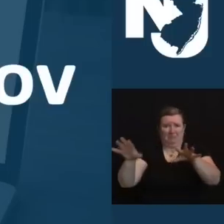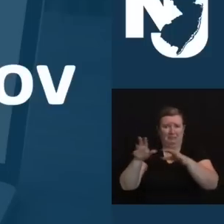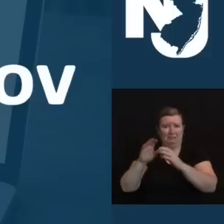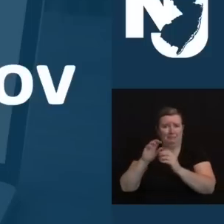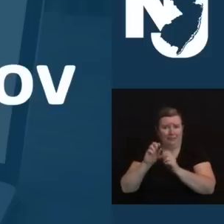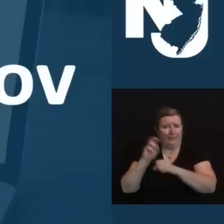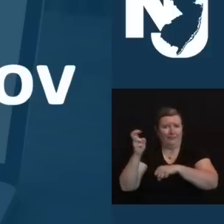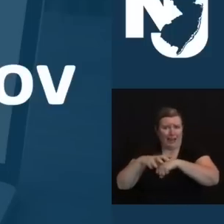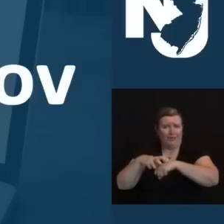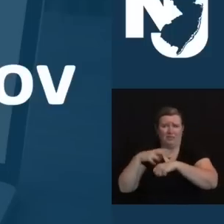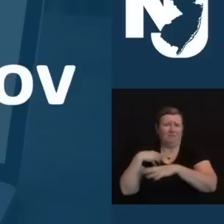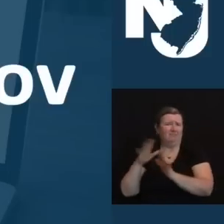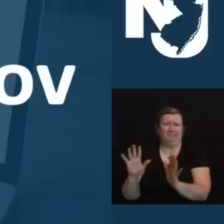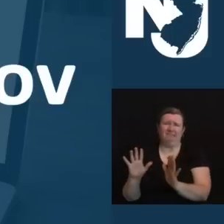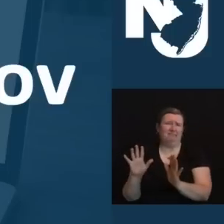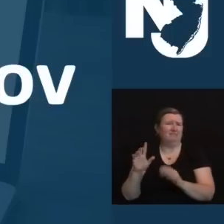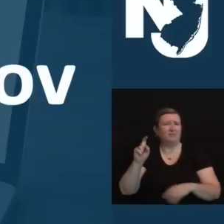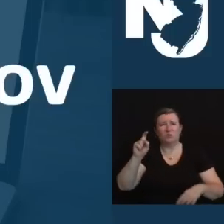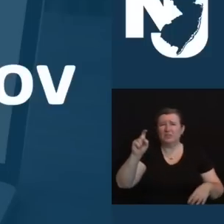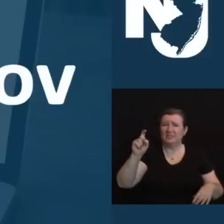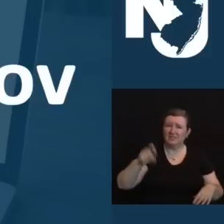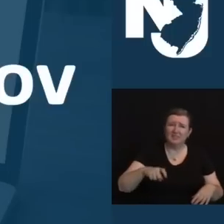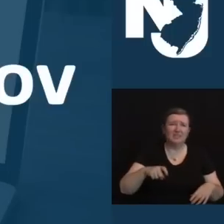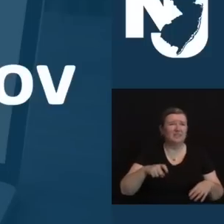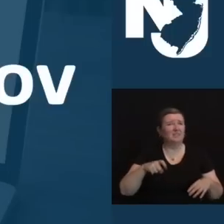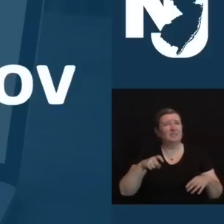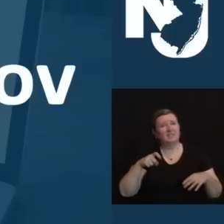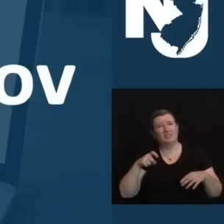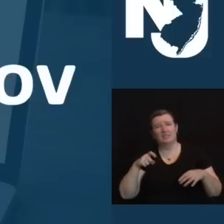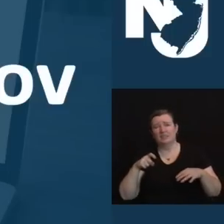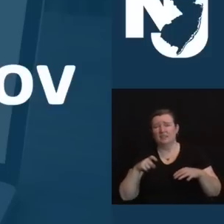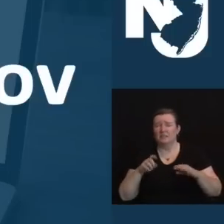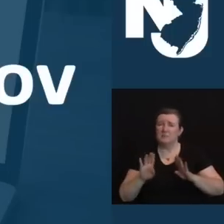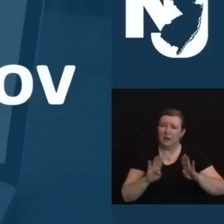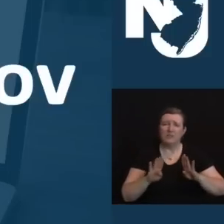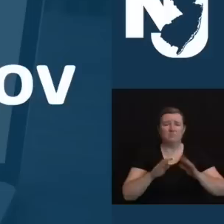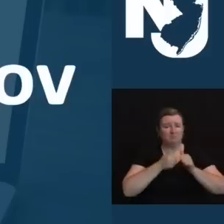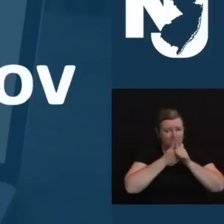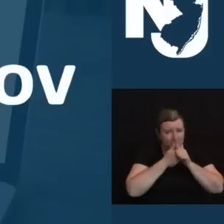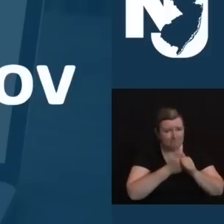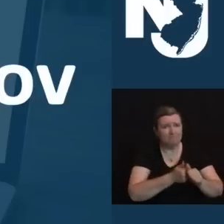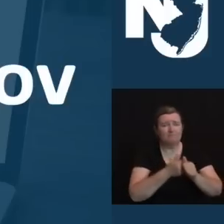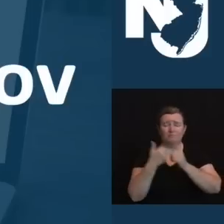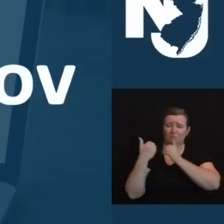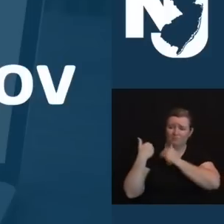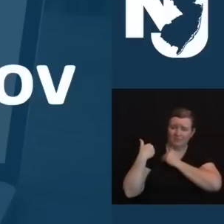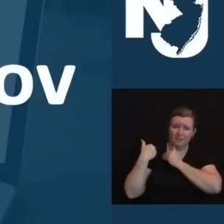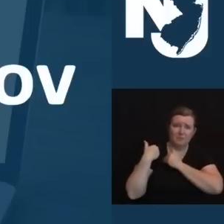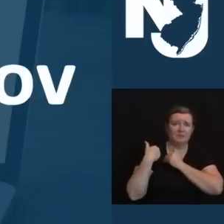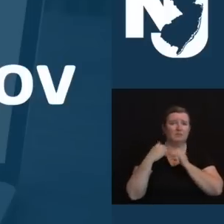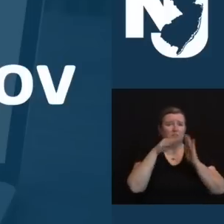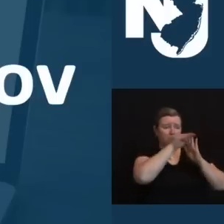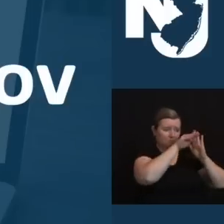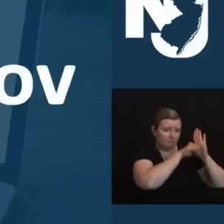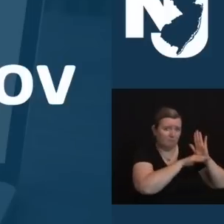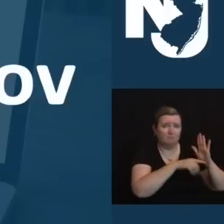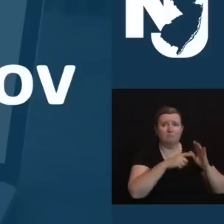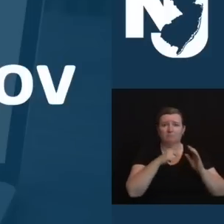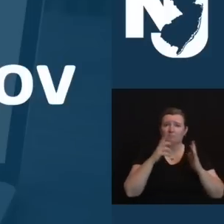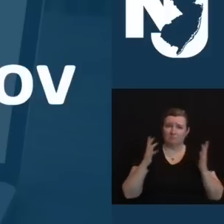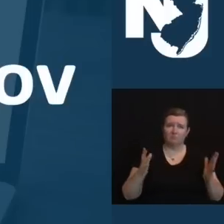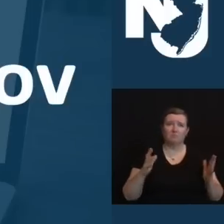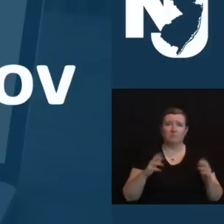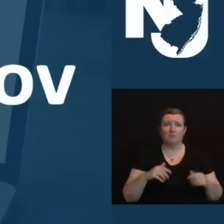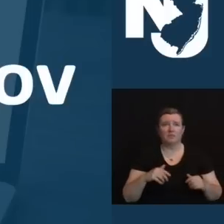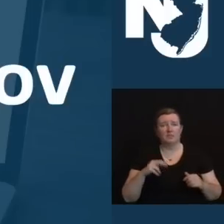with the practices that have gotten us this far in the past 3.5 months. We are, in fact, right now a model for the